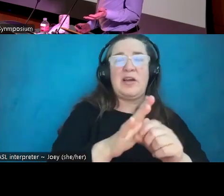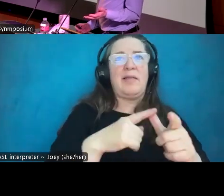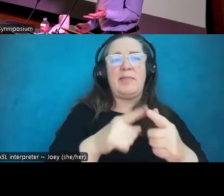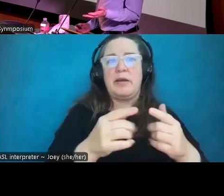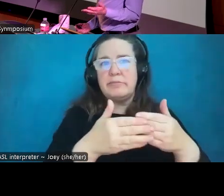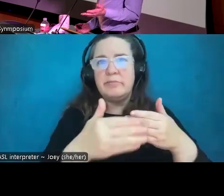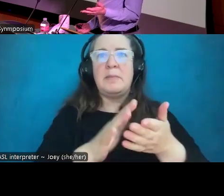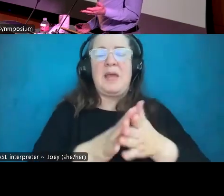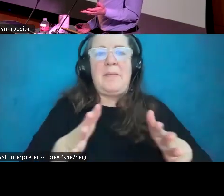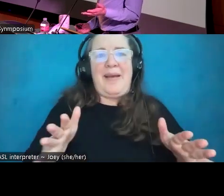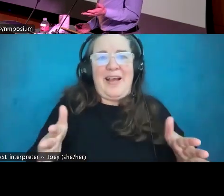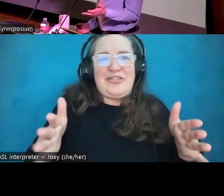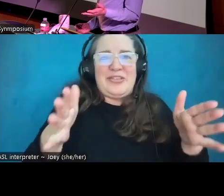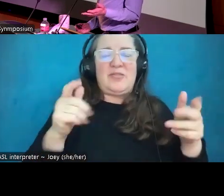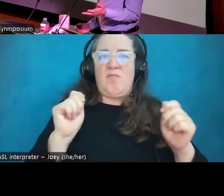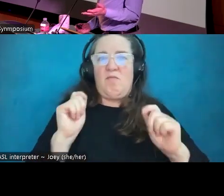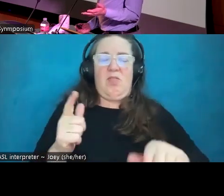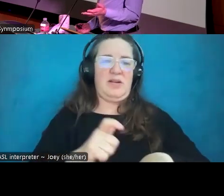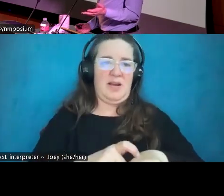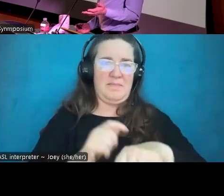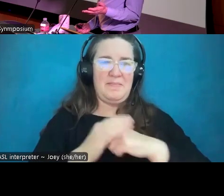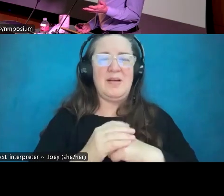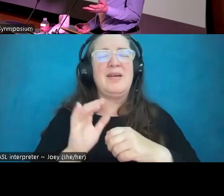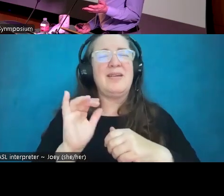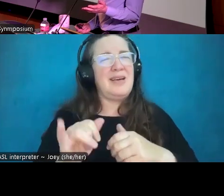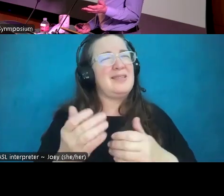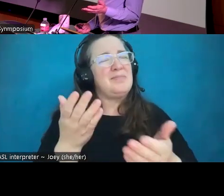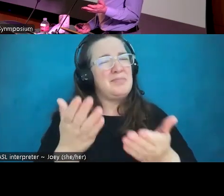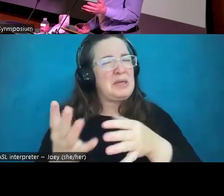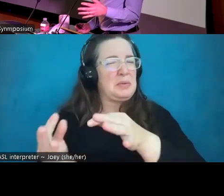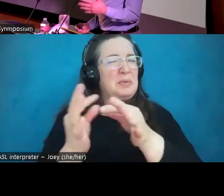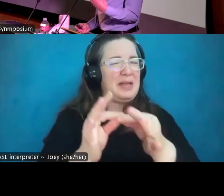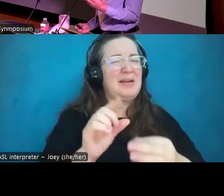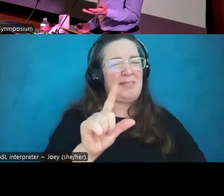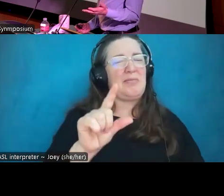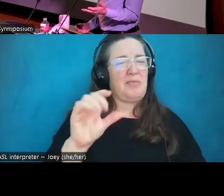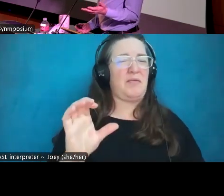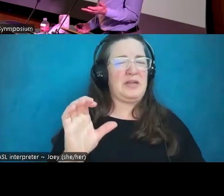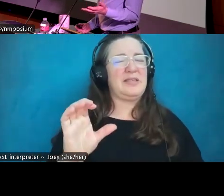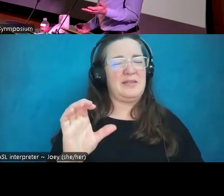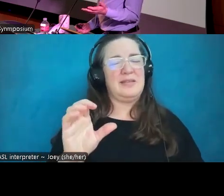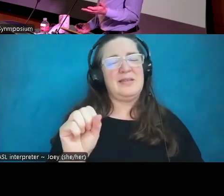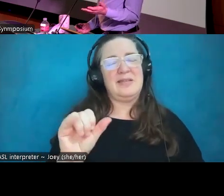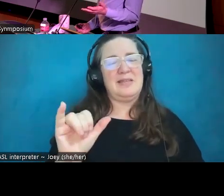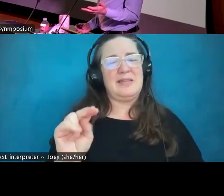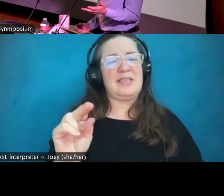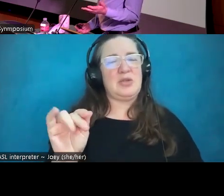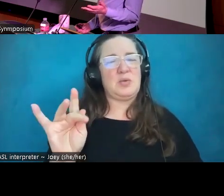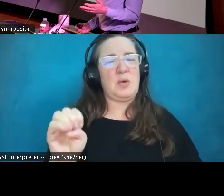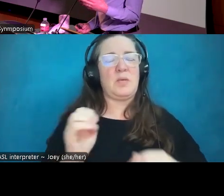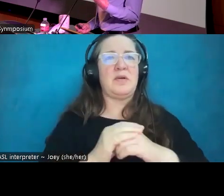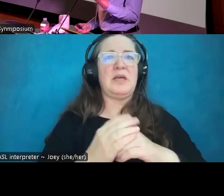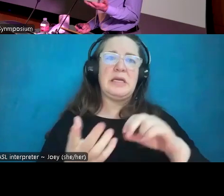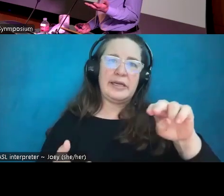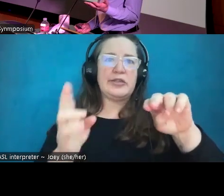primary phenomenon of post-COVID syndrome, right? Possibly excess sympathetic nervous activity or something